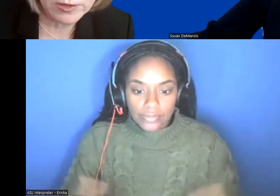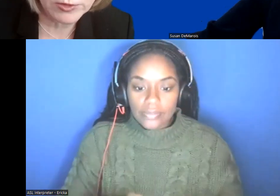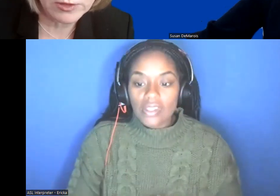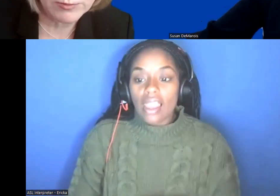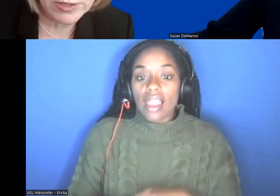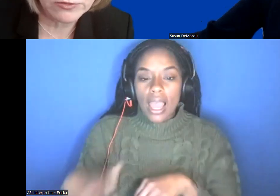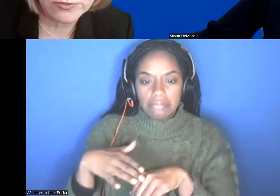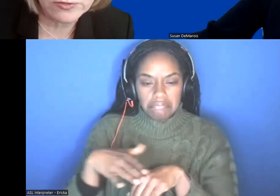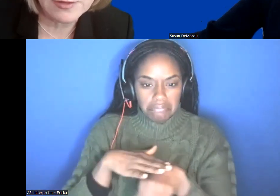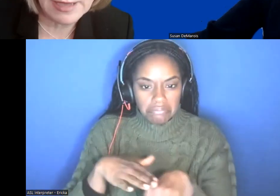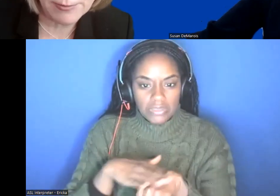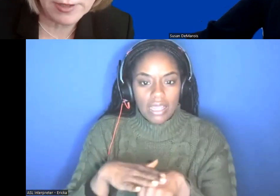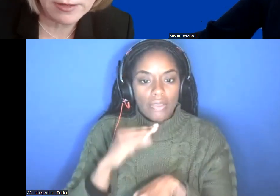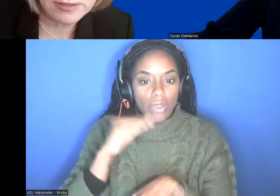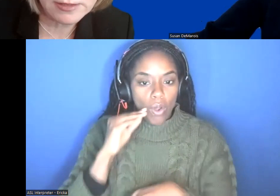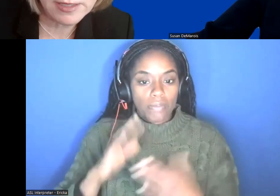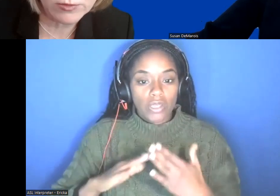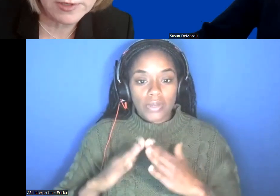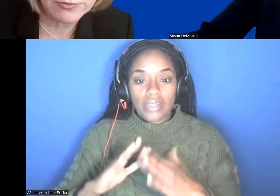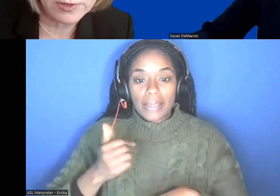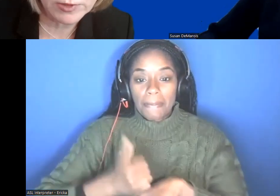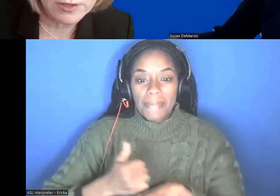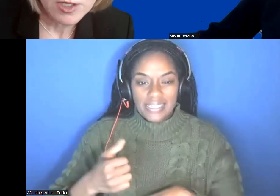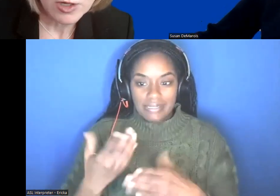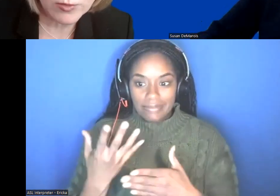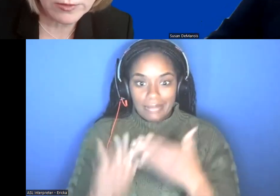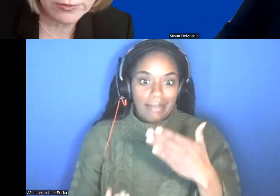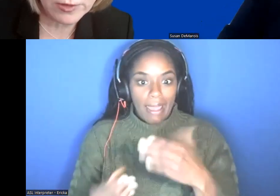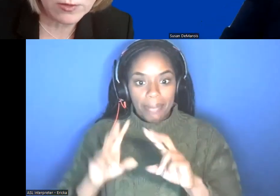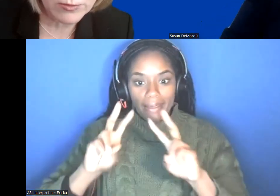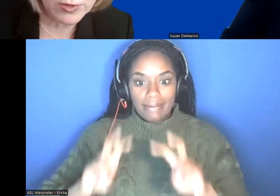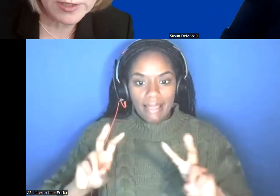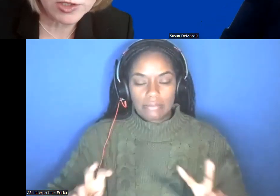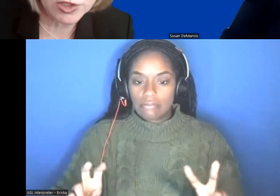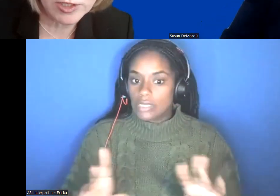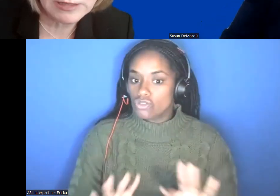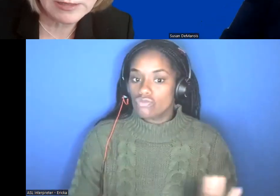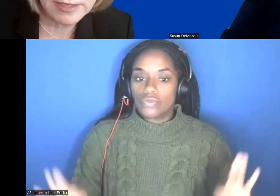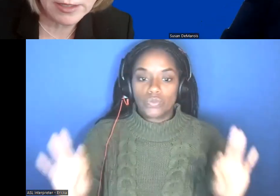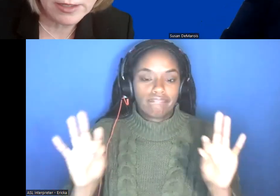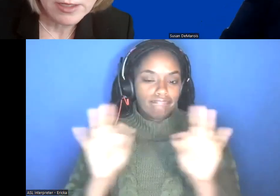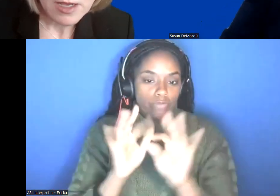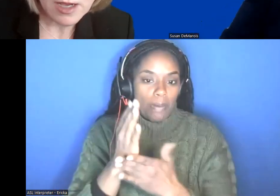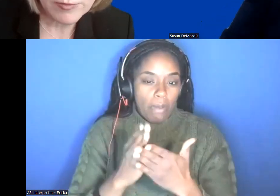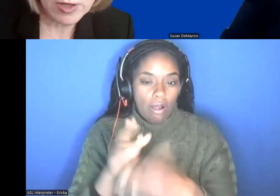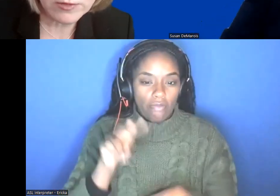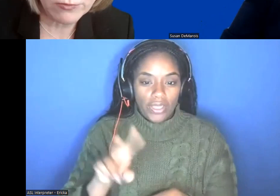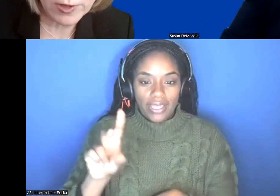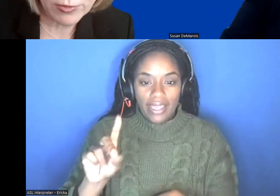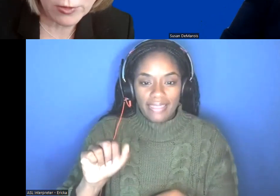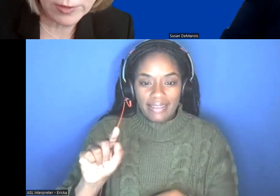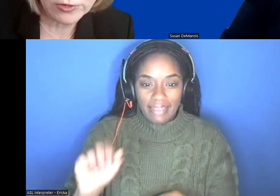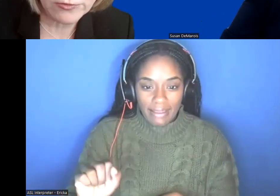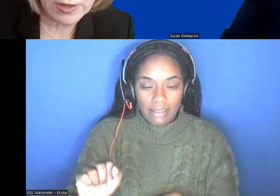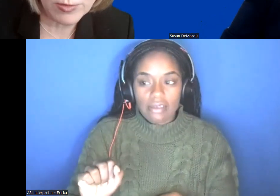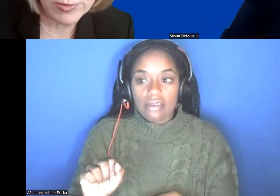the home and community-based services gap analysis. That will definitely be a really critical component to looking at the data, not only of